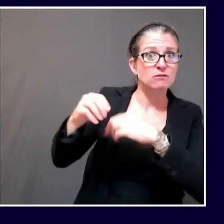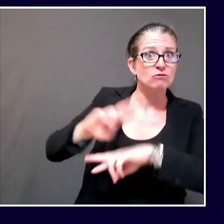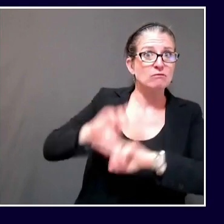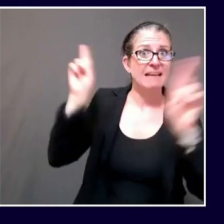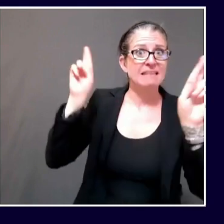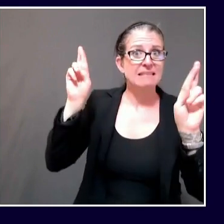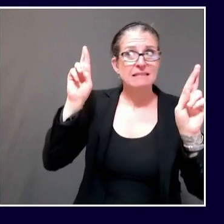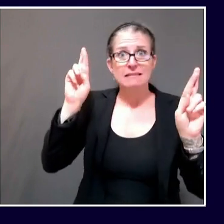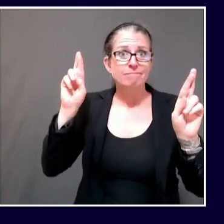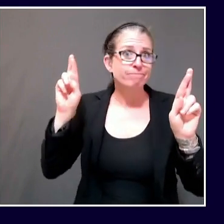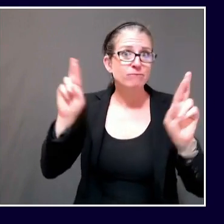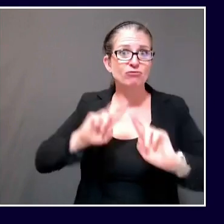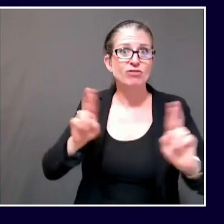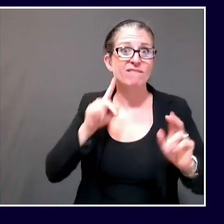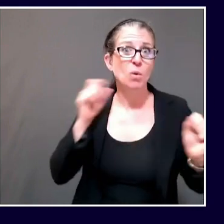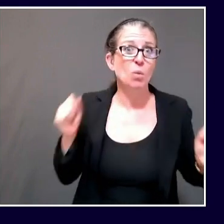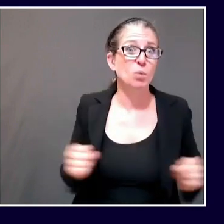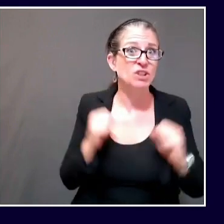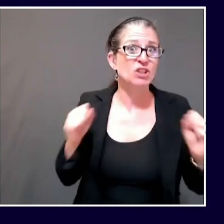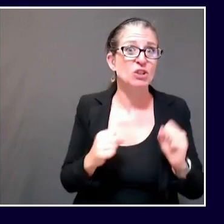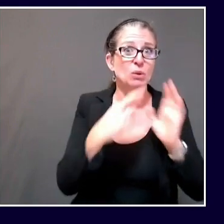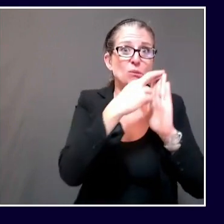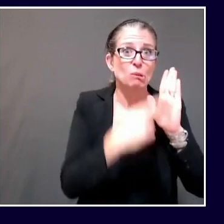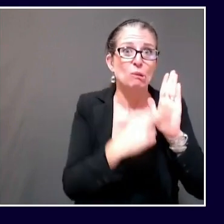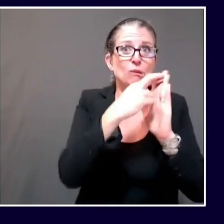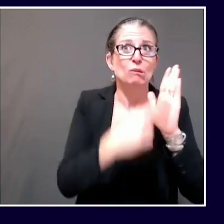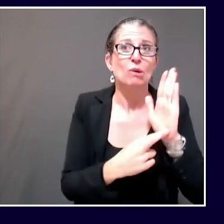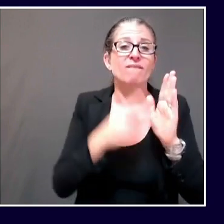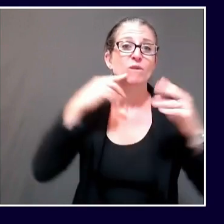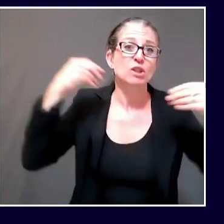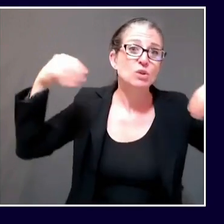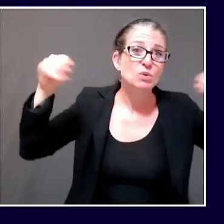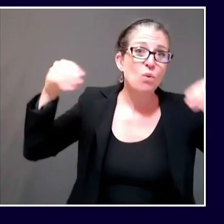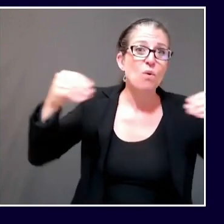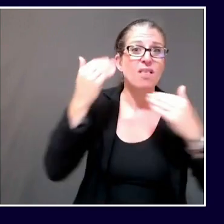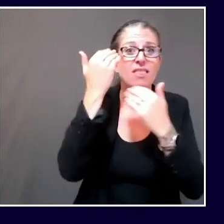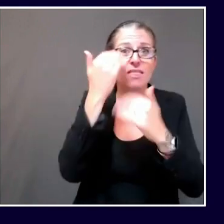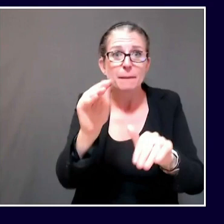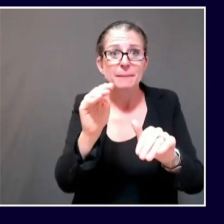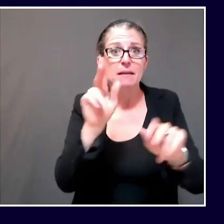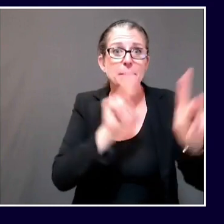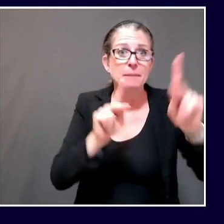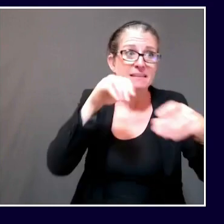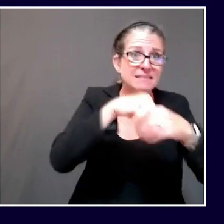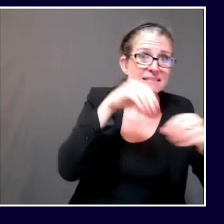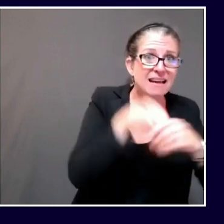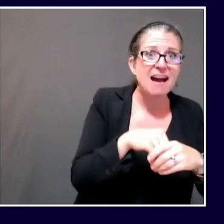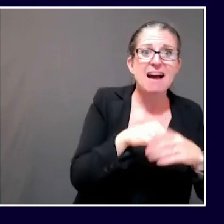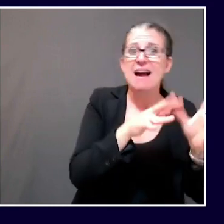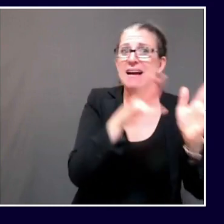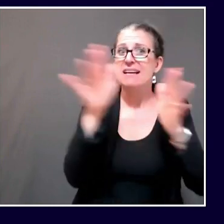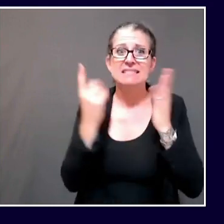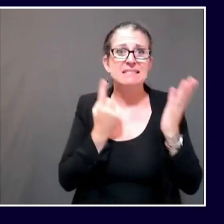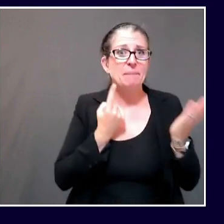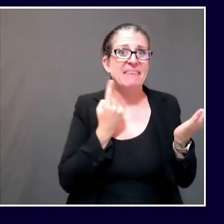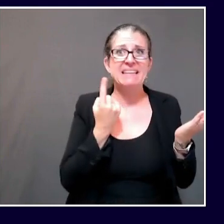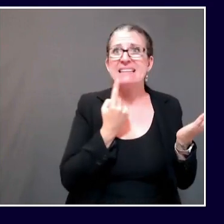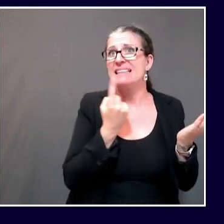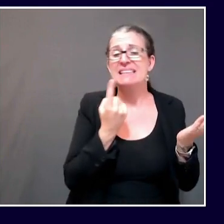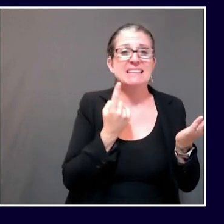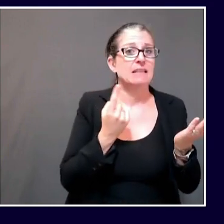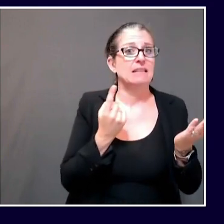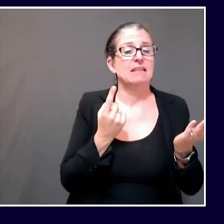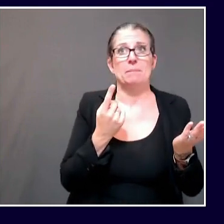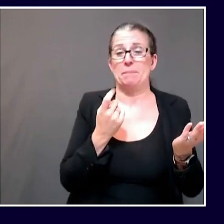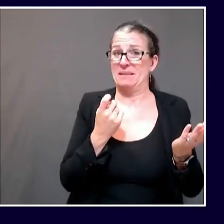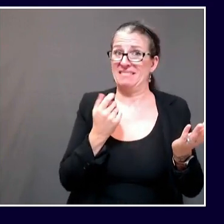don't have the ability to be outside in the activities and it's going to be a little colder and people be kind of cooped up? Has there been any discussion between you and the office about those